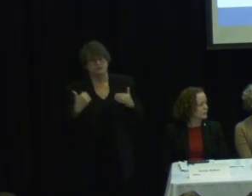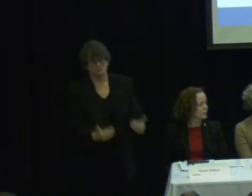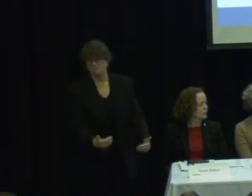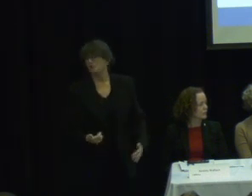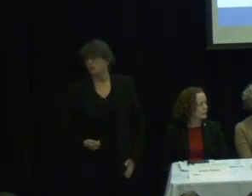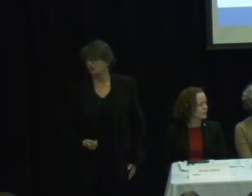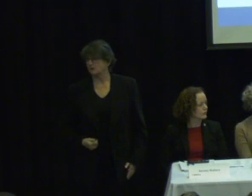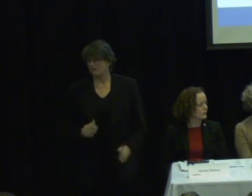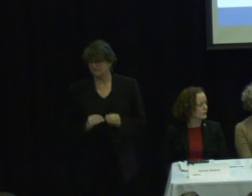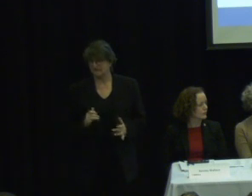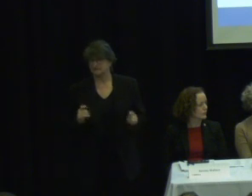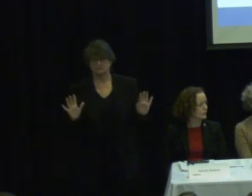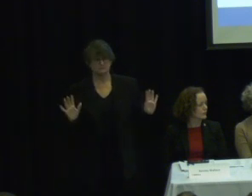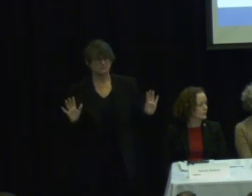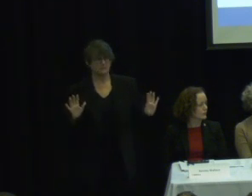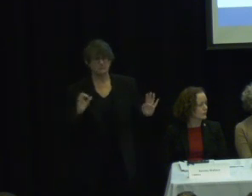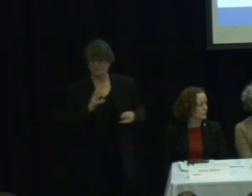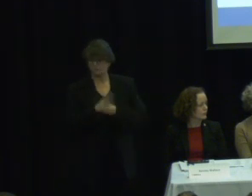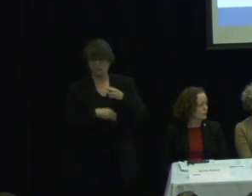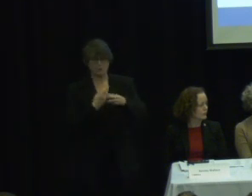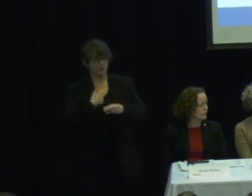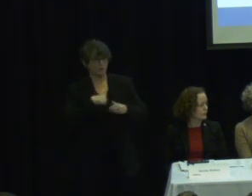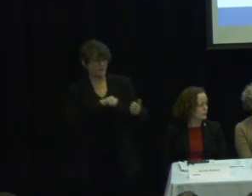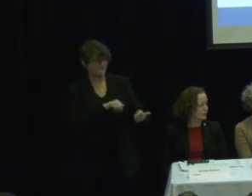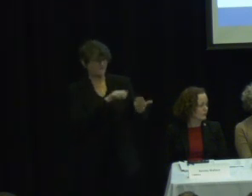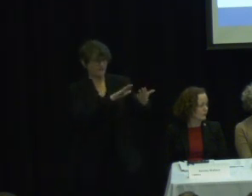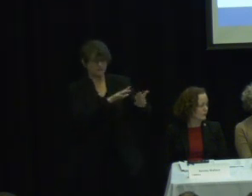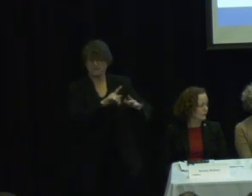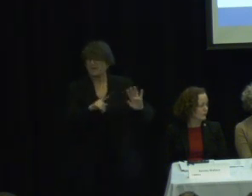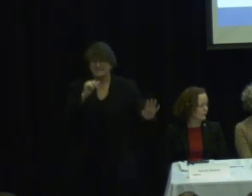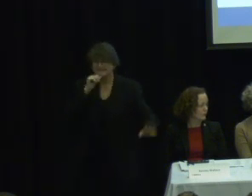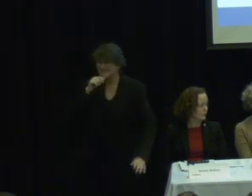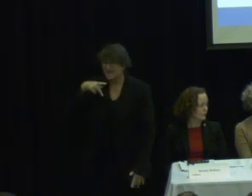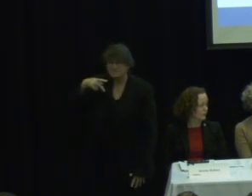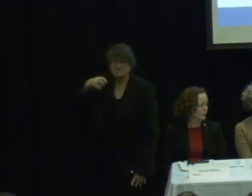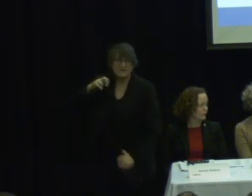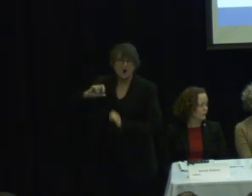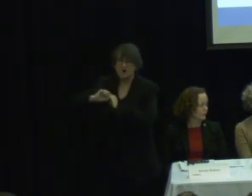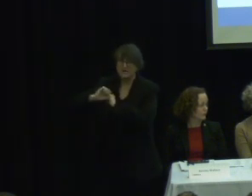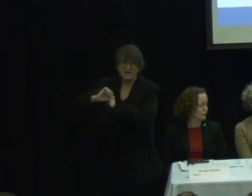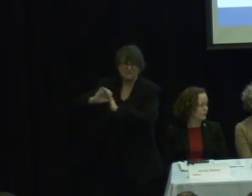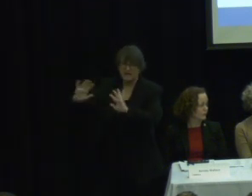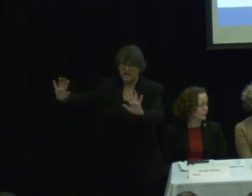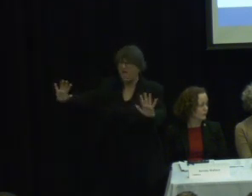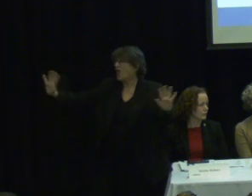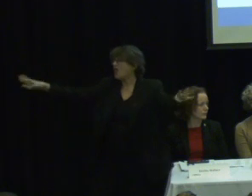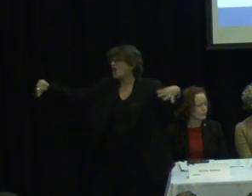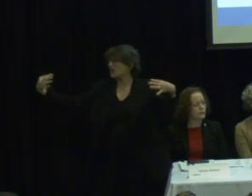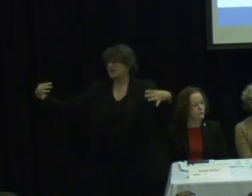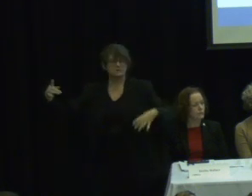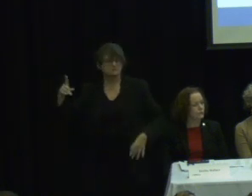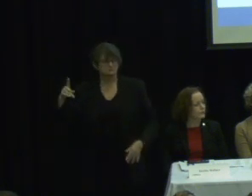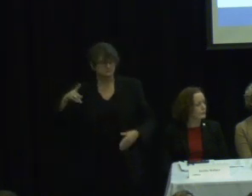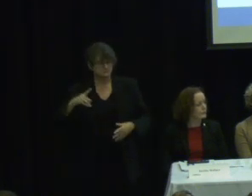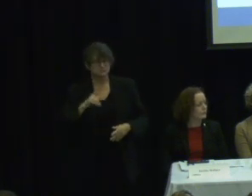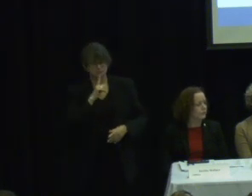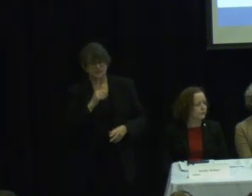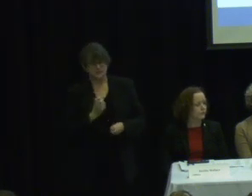facing. And like I say, this is not a public relations campaign. This is about the real hard work of learning how to live